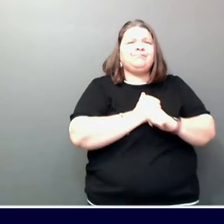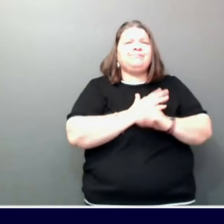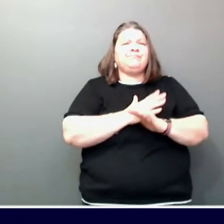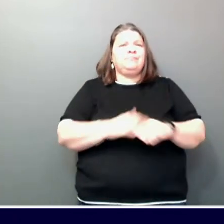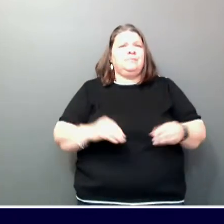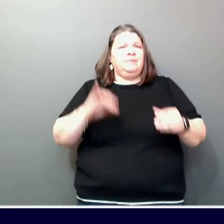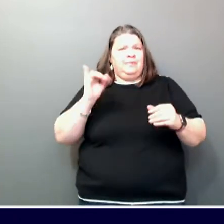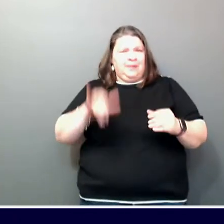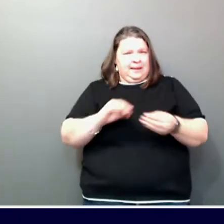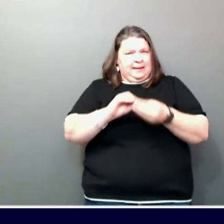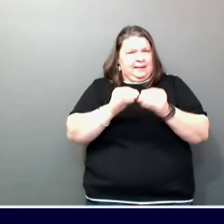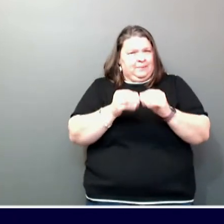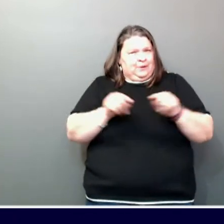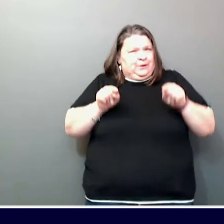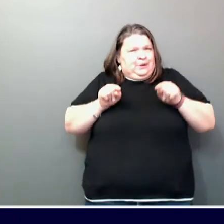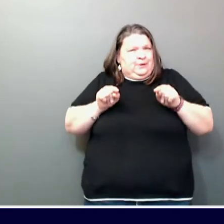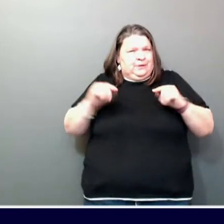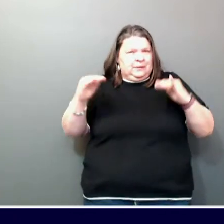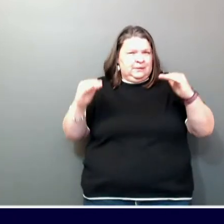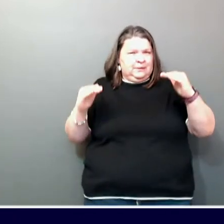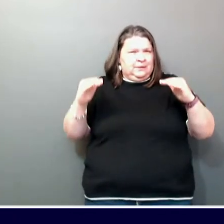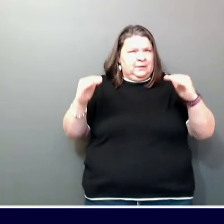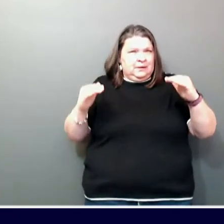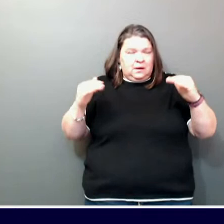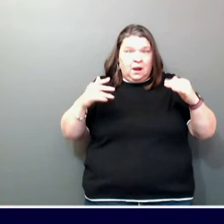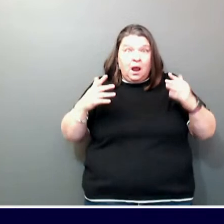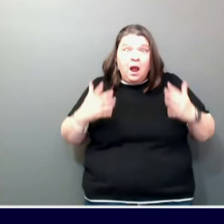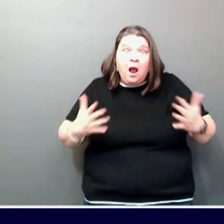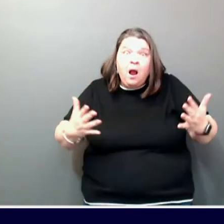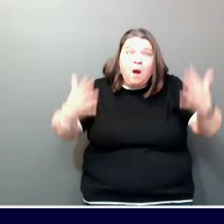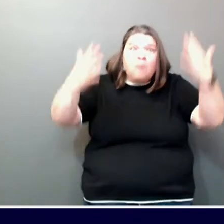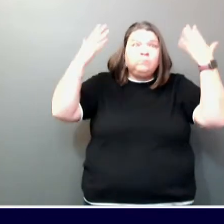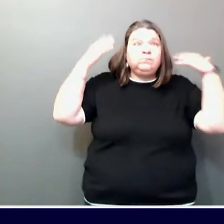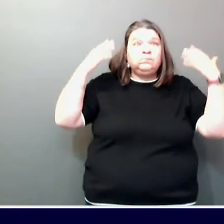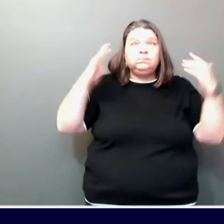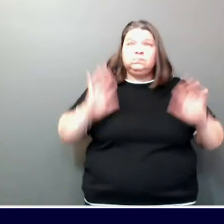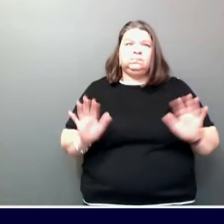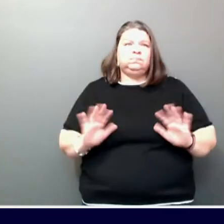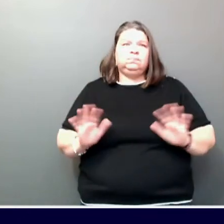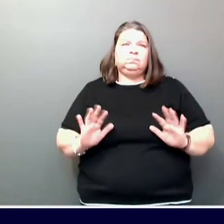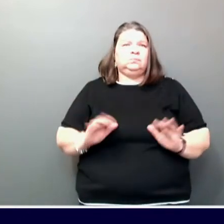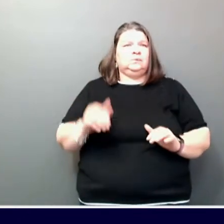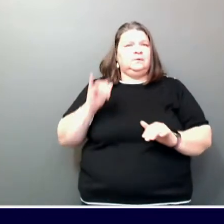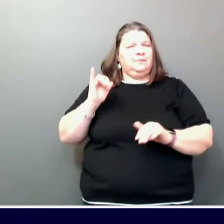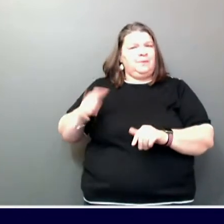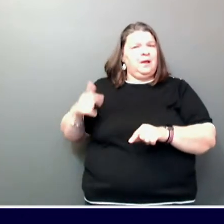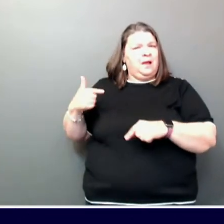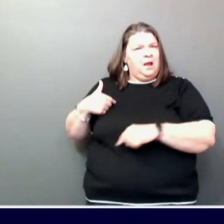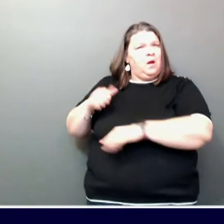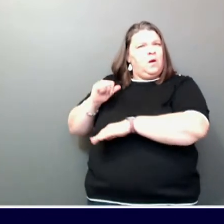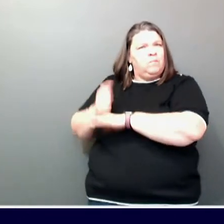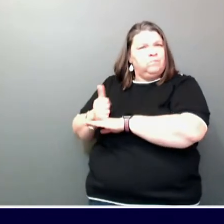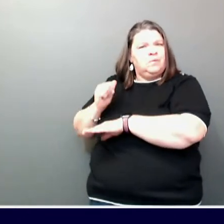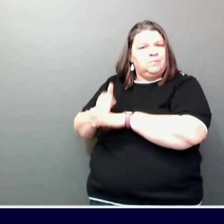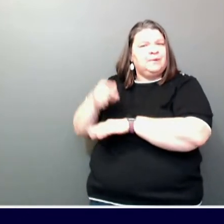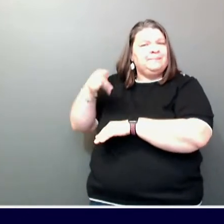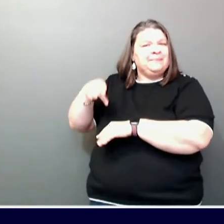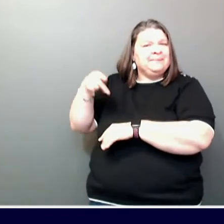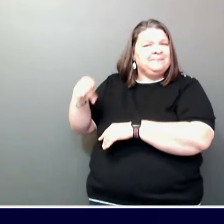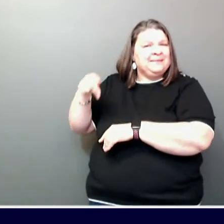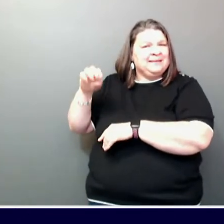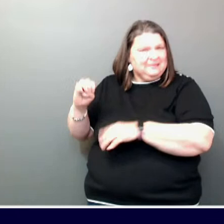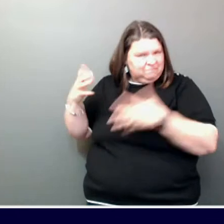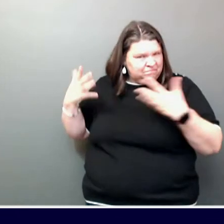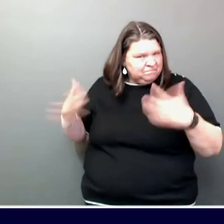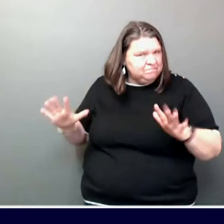another surge of COVID-19 or other types of disease? We've certainly learned about personal protective equipment and other tools to keep schools